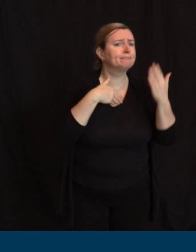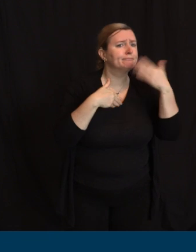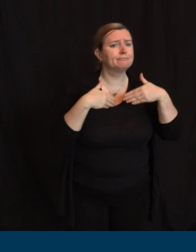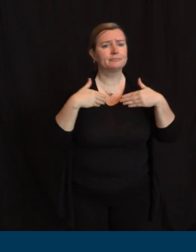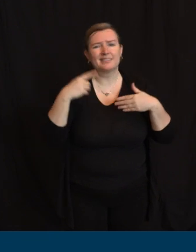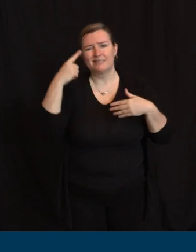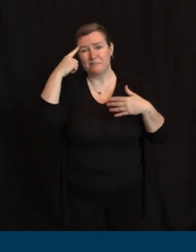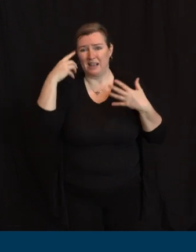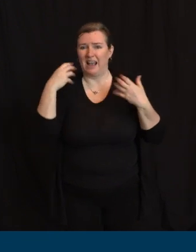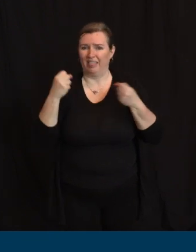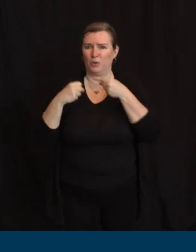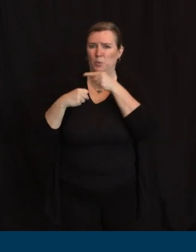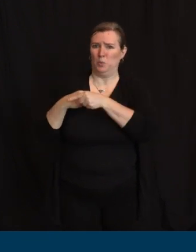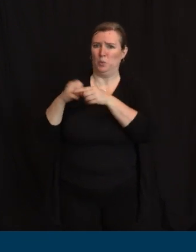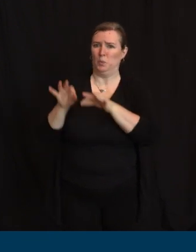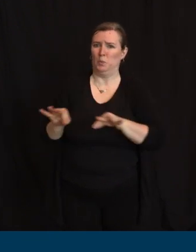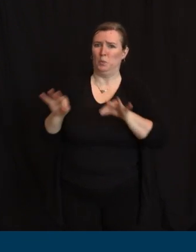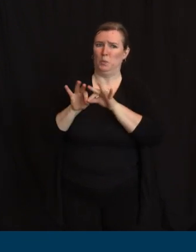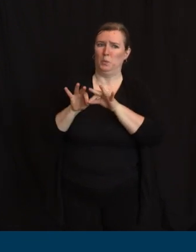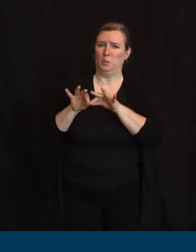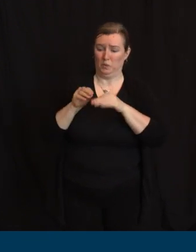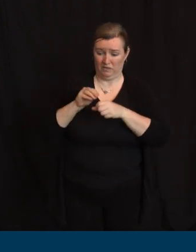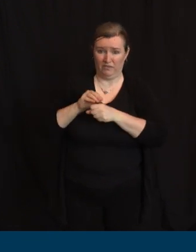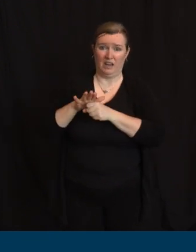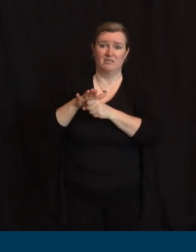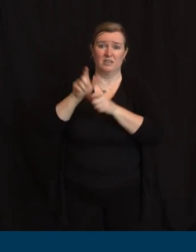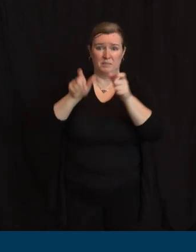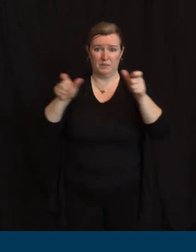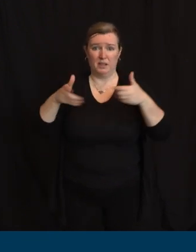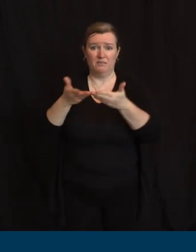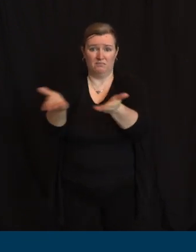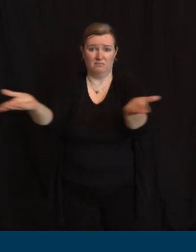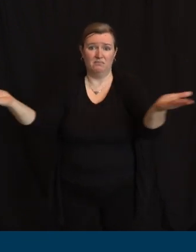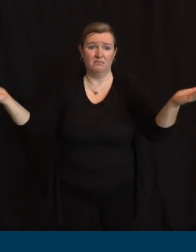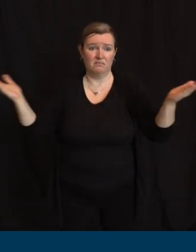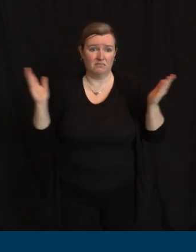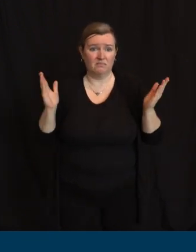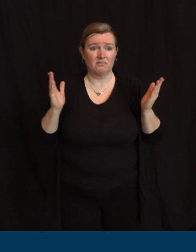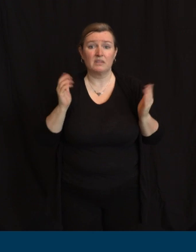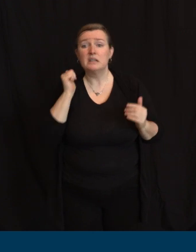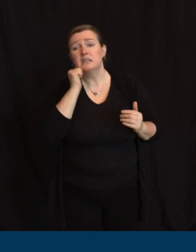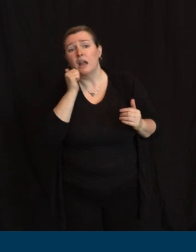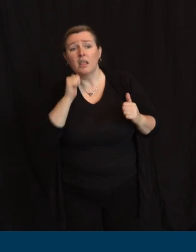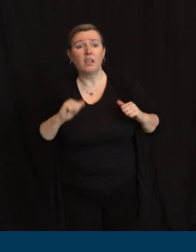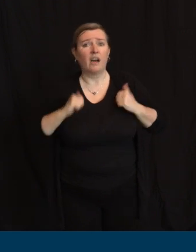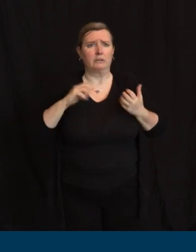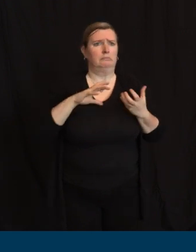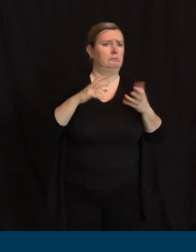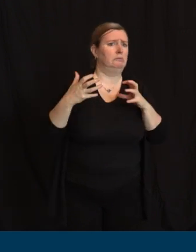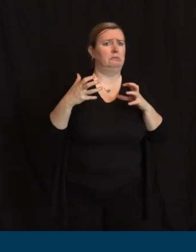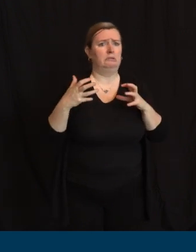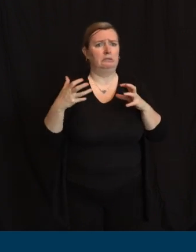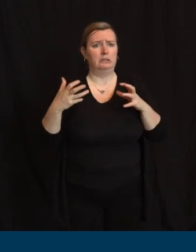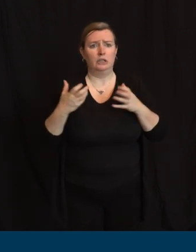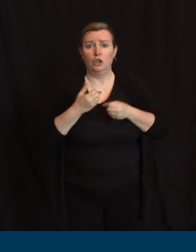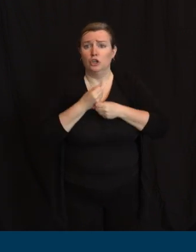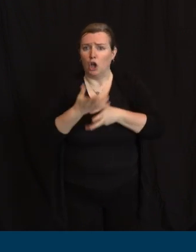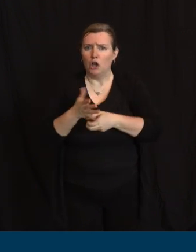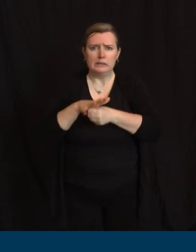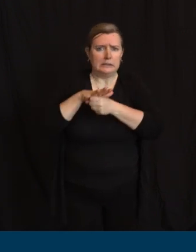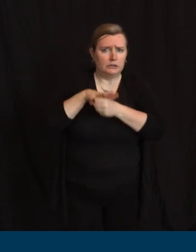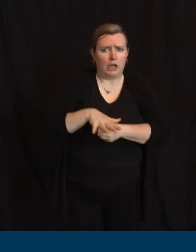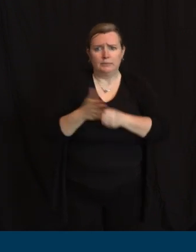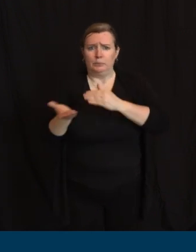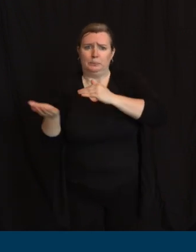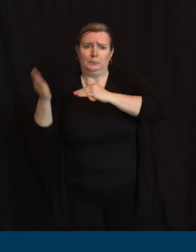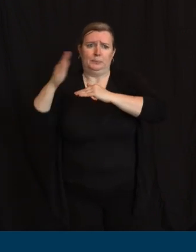is having on all of us. The disruption of our daily routines can cause stress and the economic realities of being